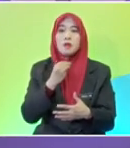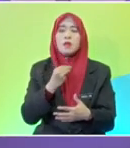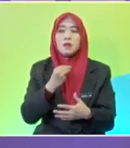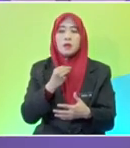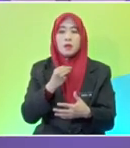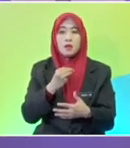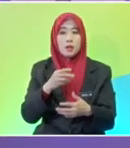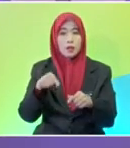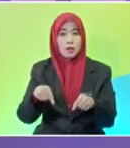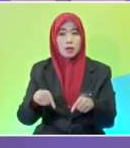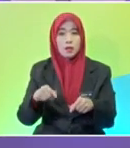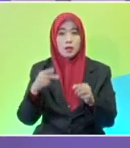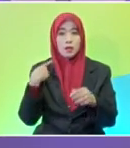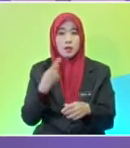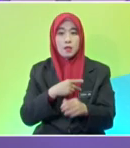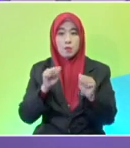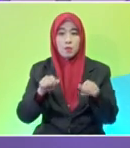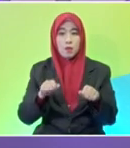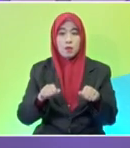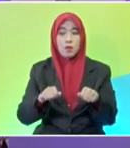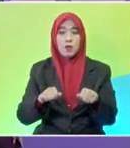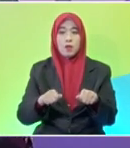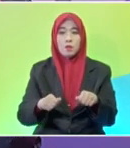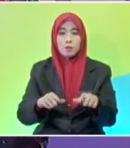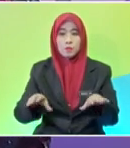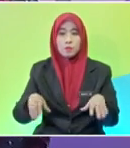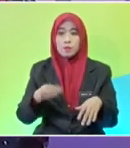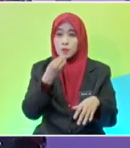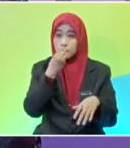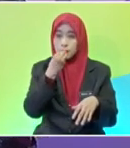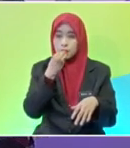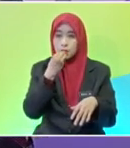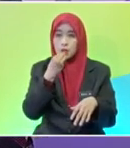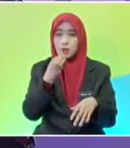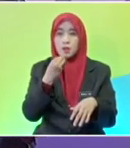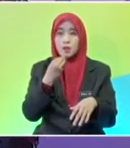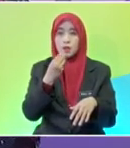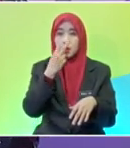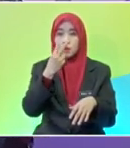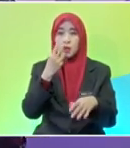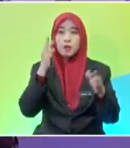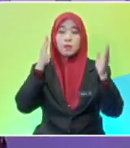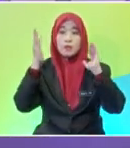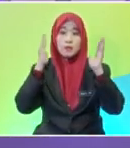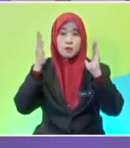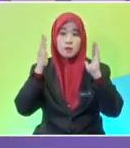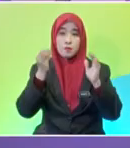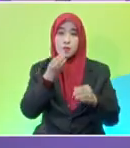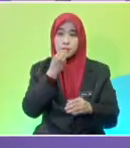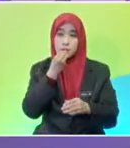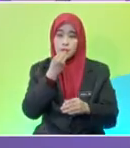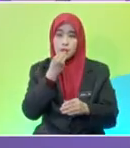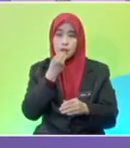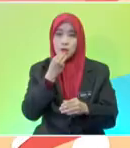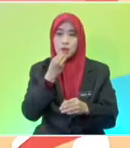we can have it for our meal. Alright, so let us see some Malaysian foods here. Okay, we have Malaysian foods such